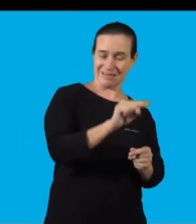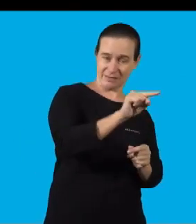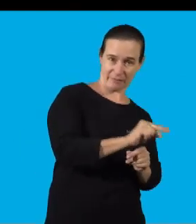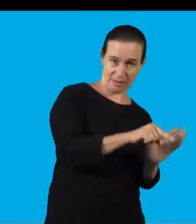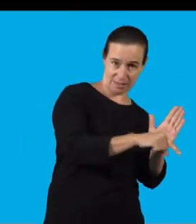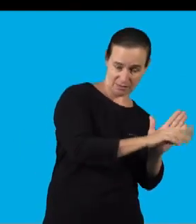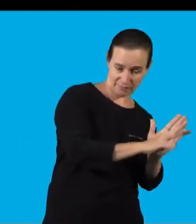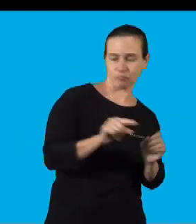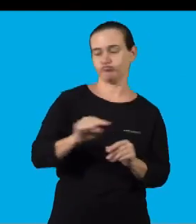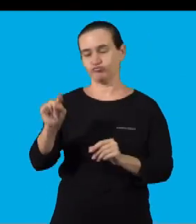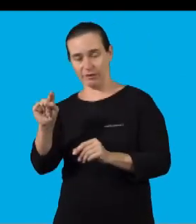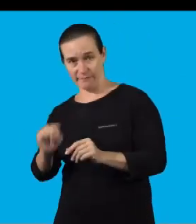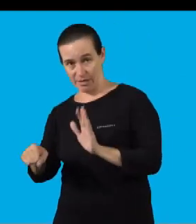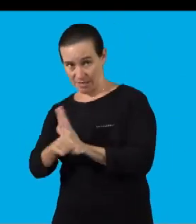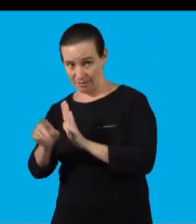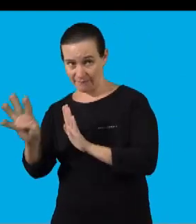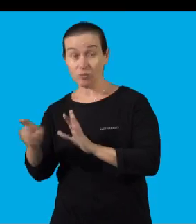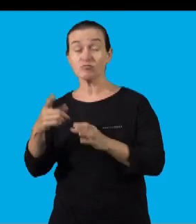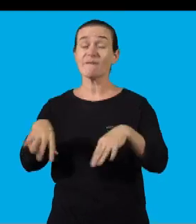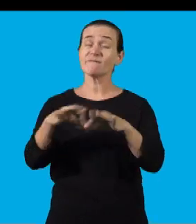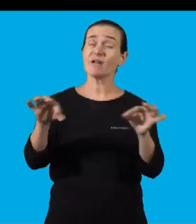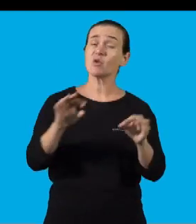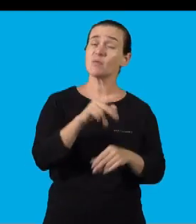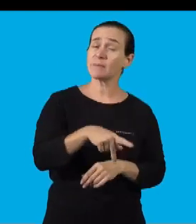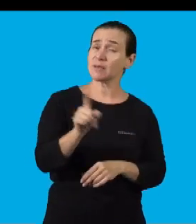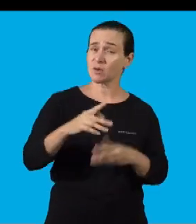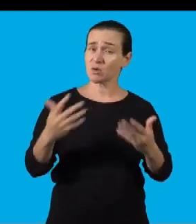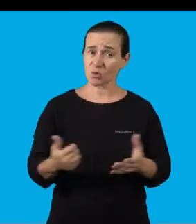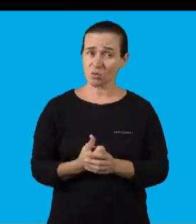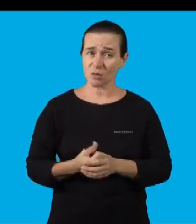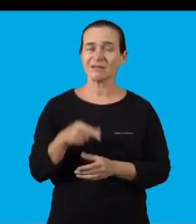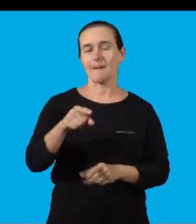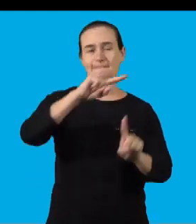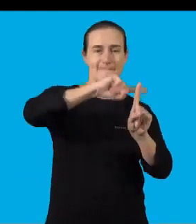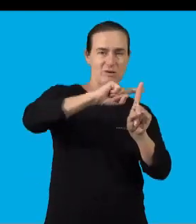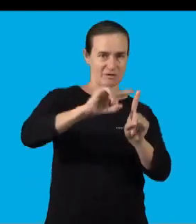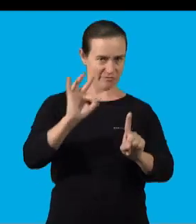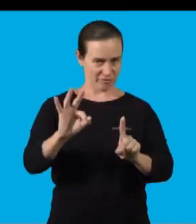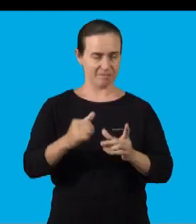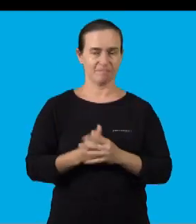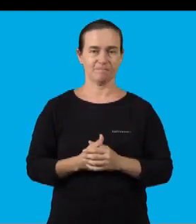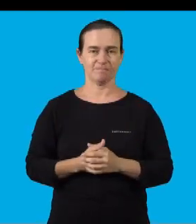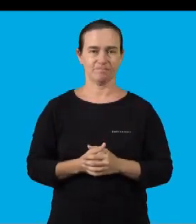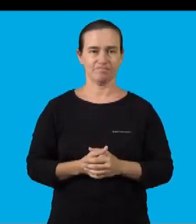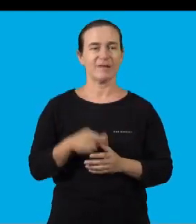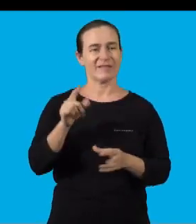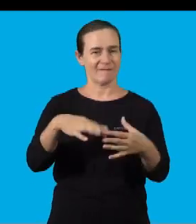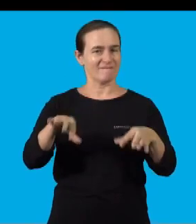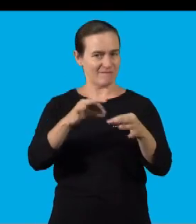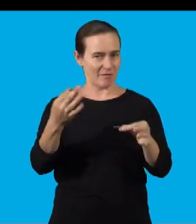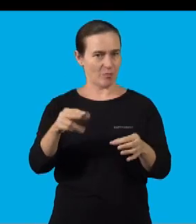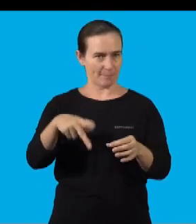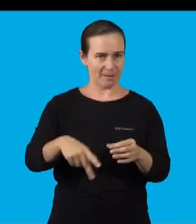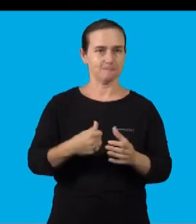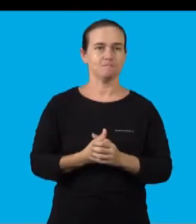both sides by a negative 4, and the value for our p is going to be a positive 3. That